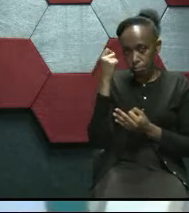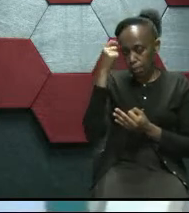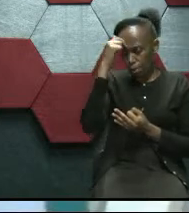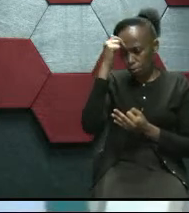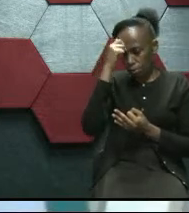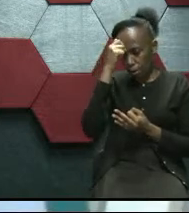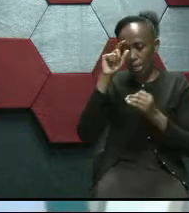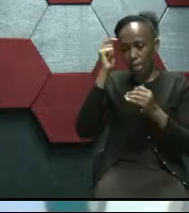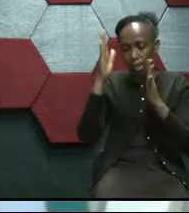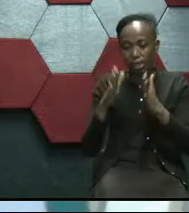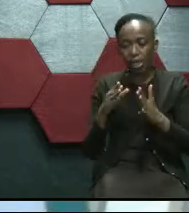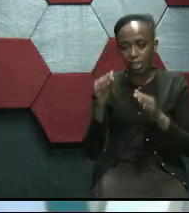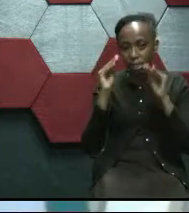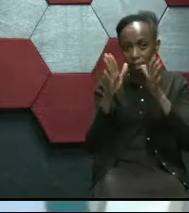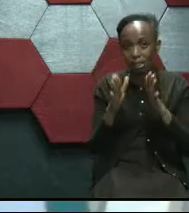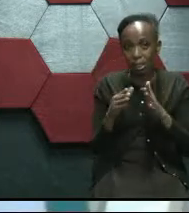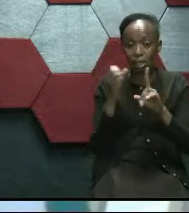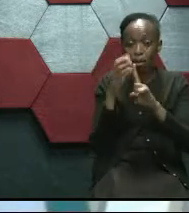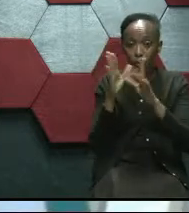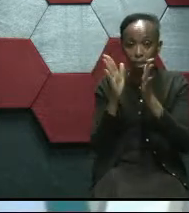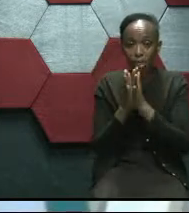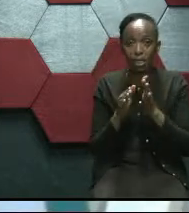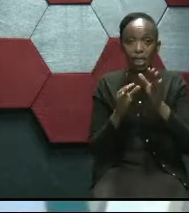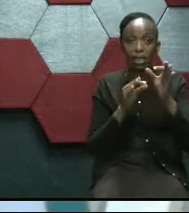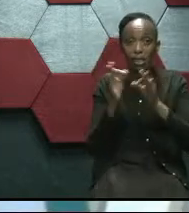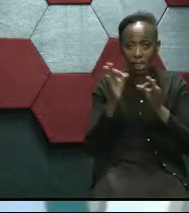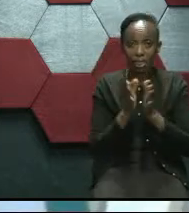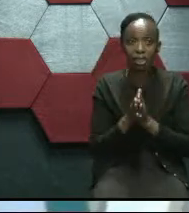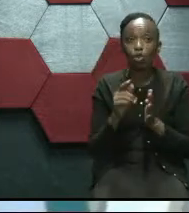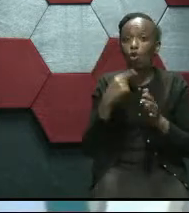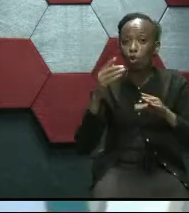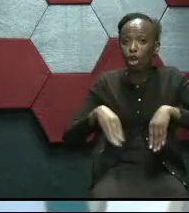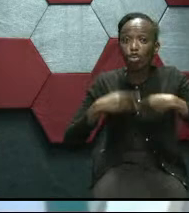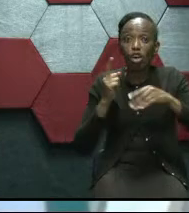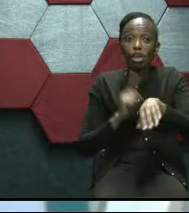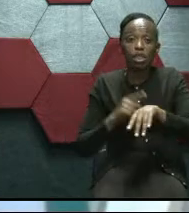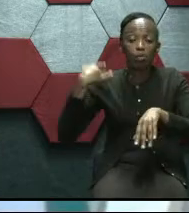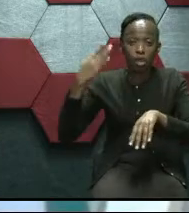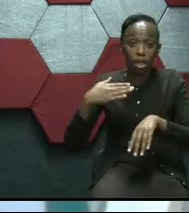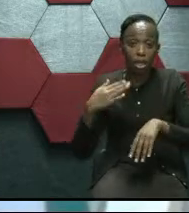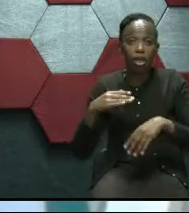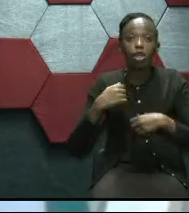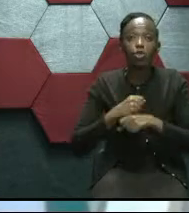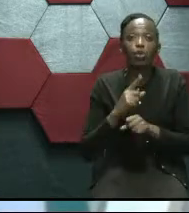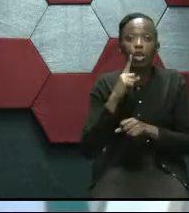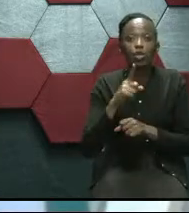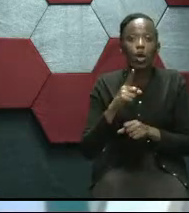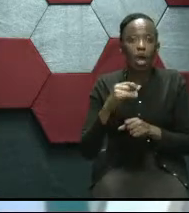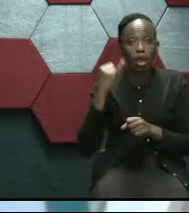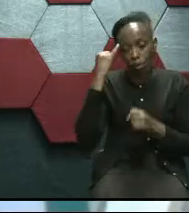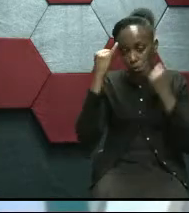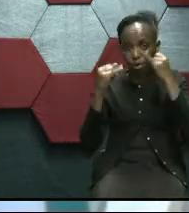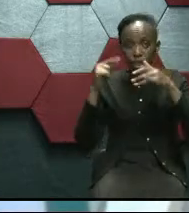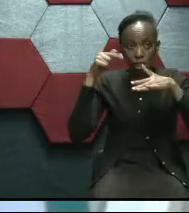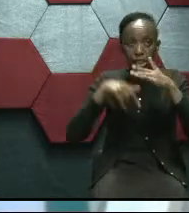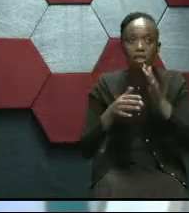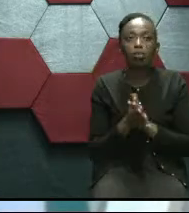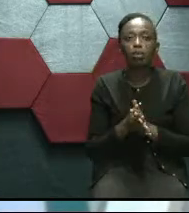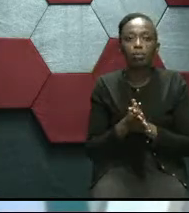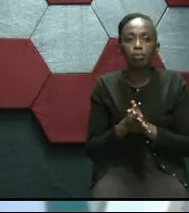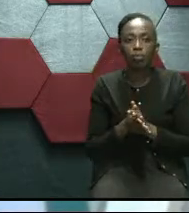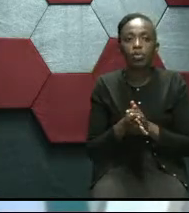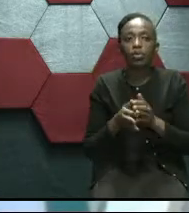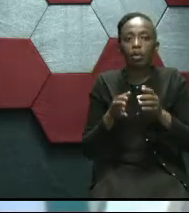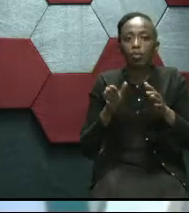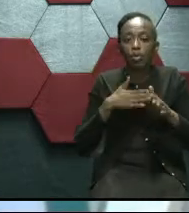and judges who fan the flames of your curiosity every day and ensure that your creativity burns bright. I'm